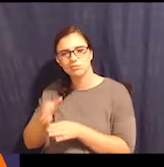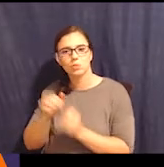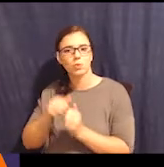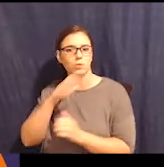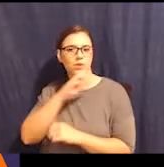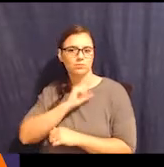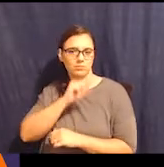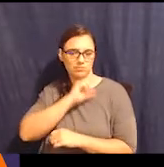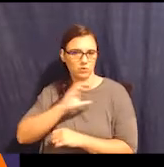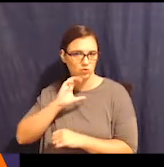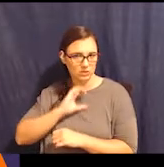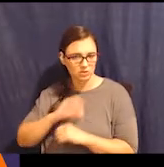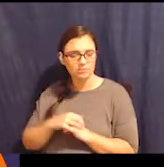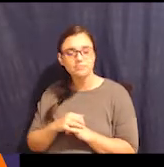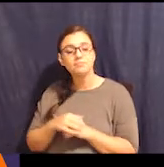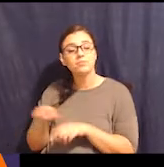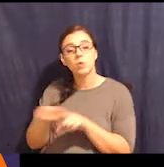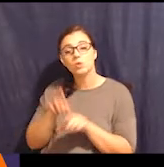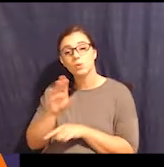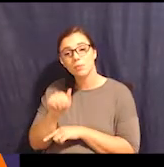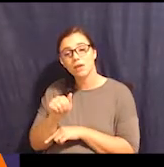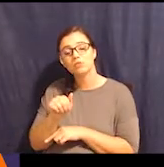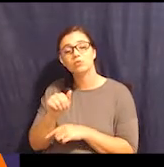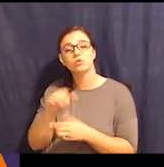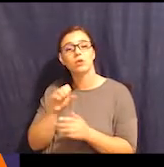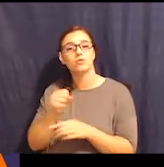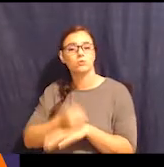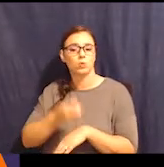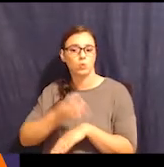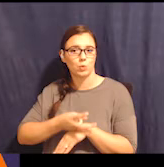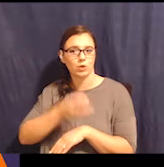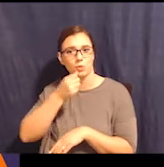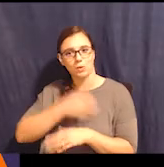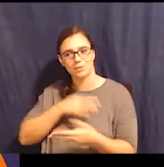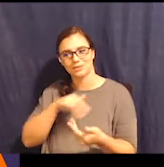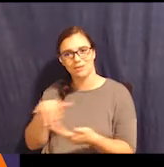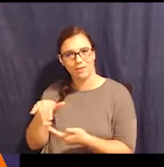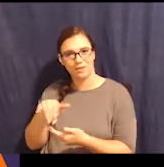Arts in Women's Study from the University of Wisconsin-Madison.